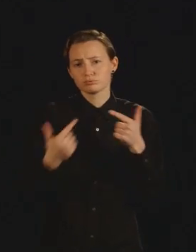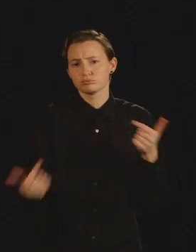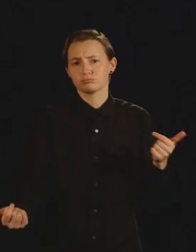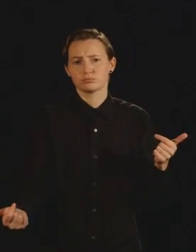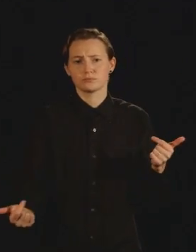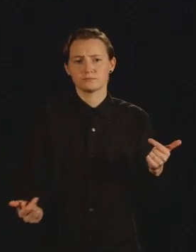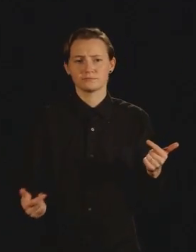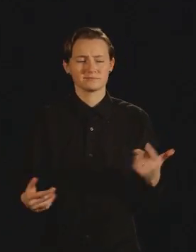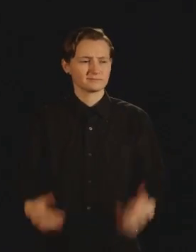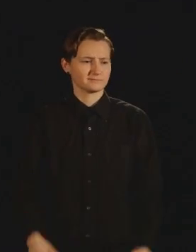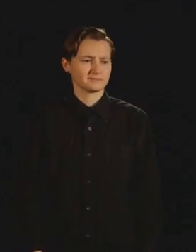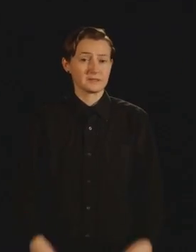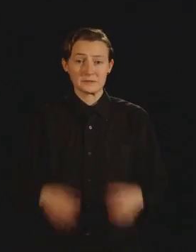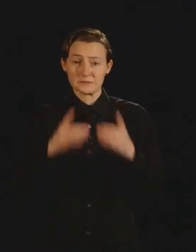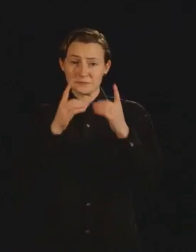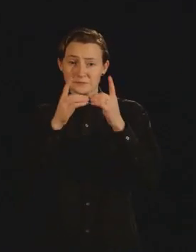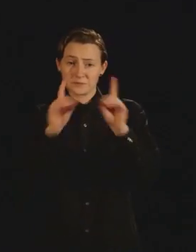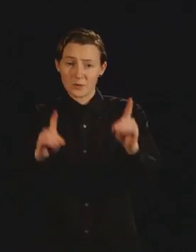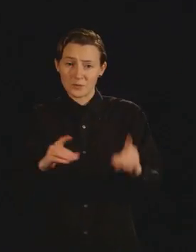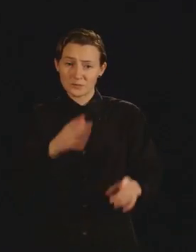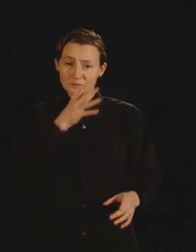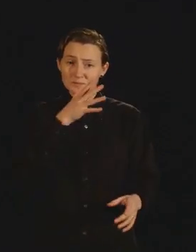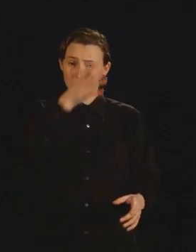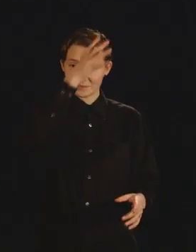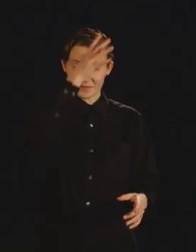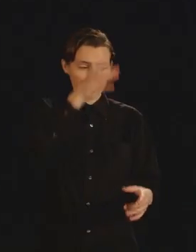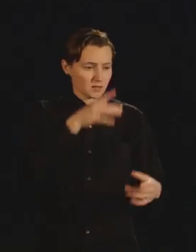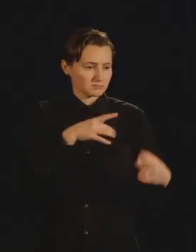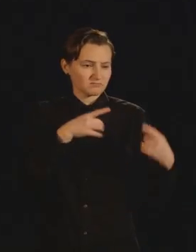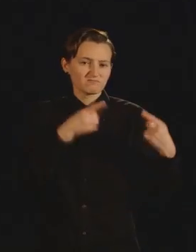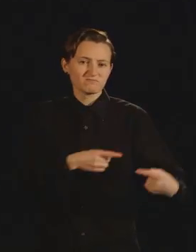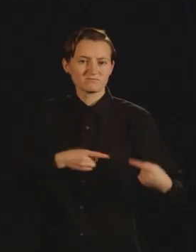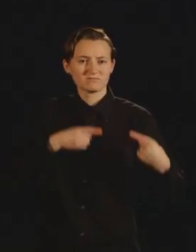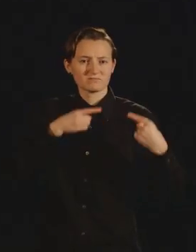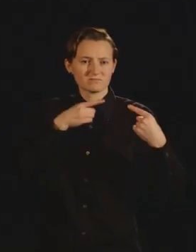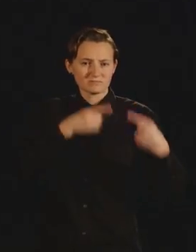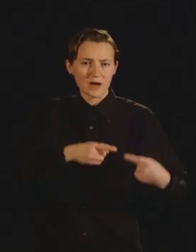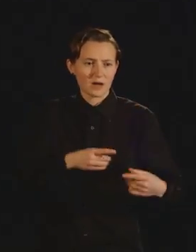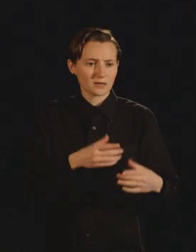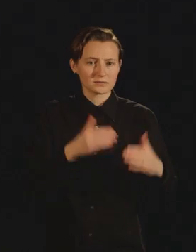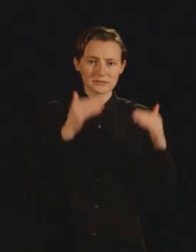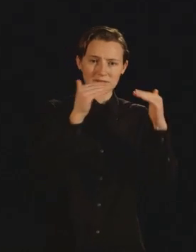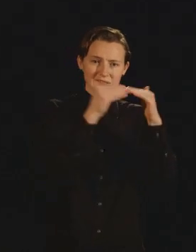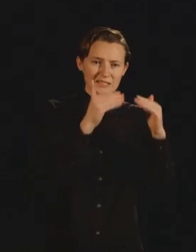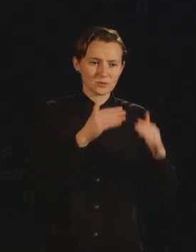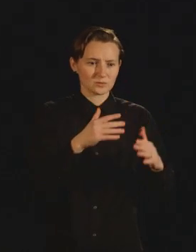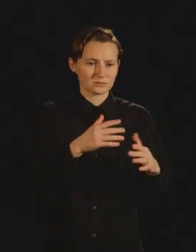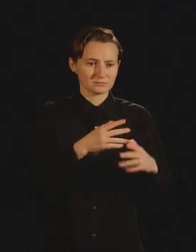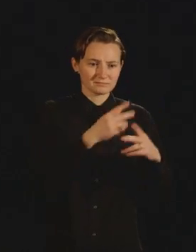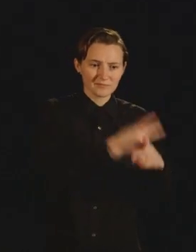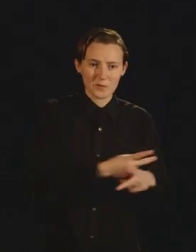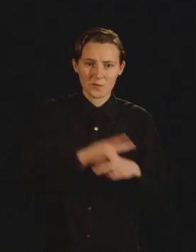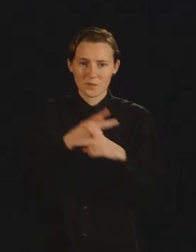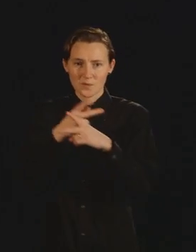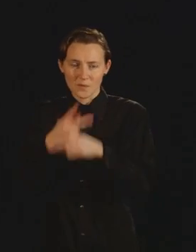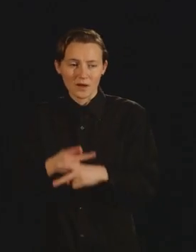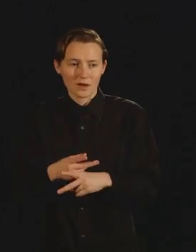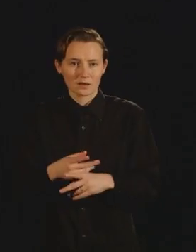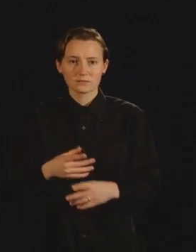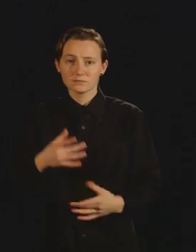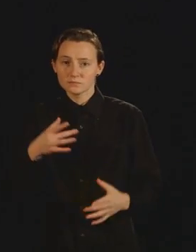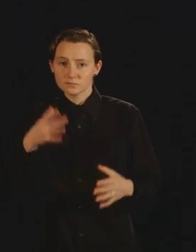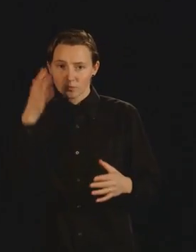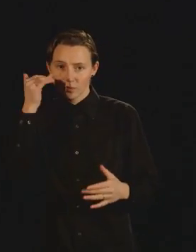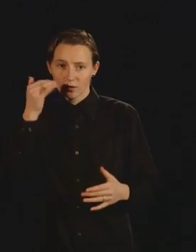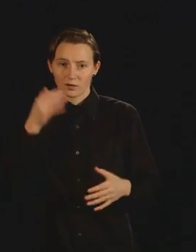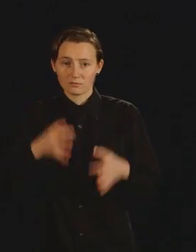As a divorced parent who fought for joint custody because the courts do still favor women, we all